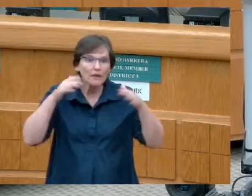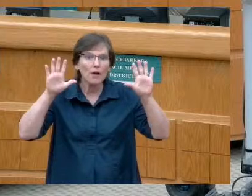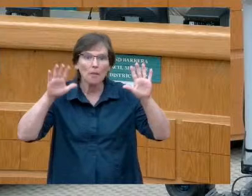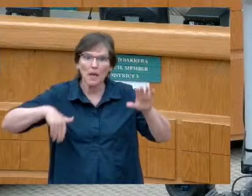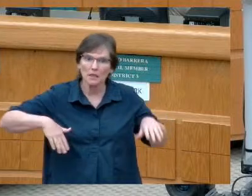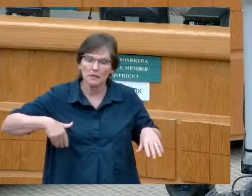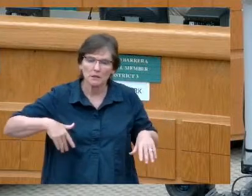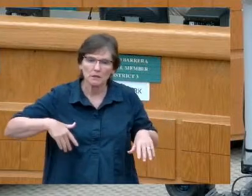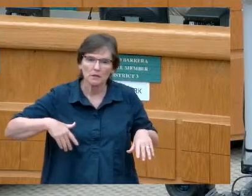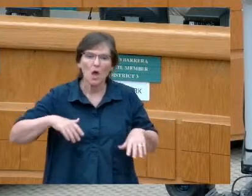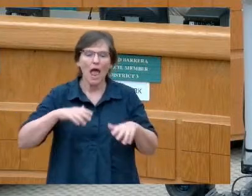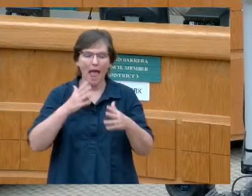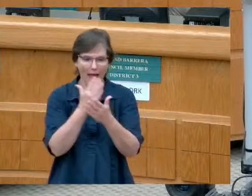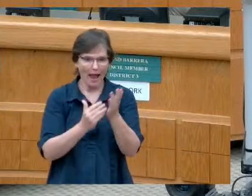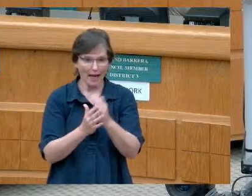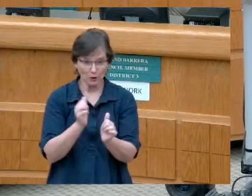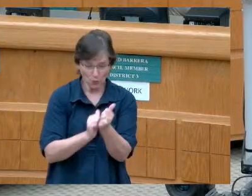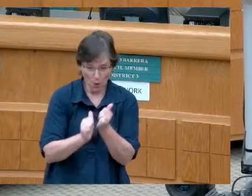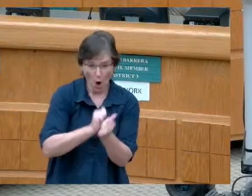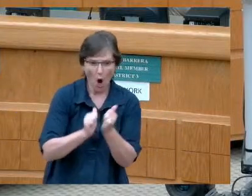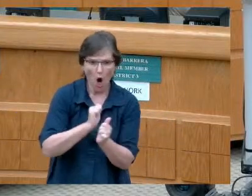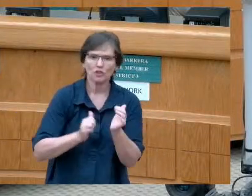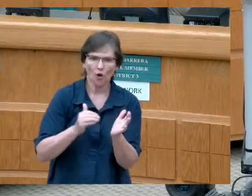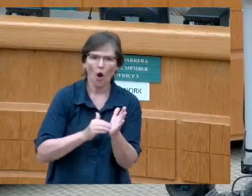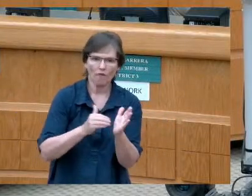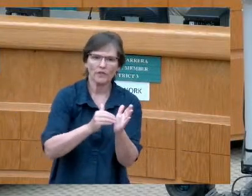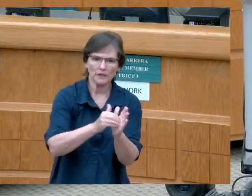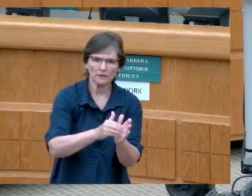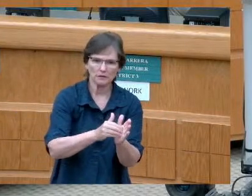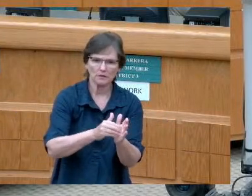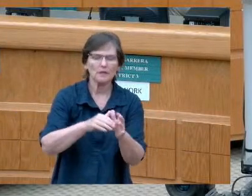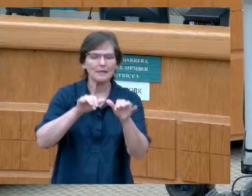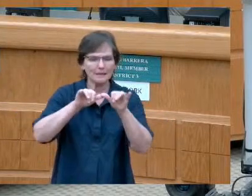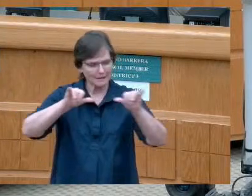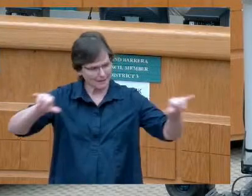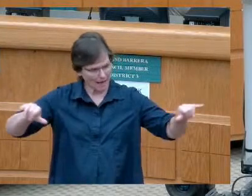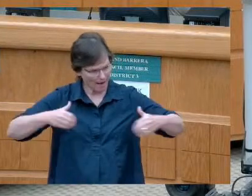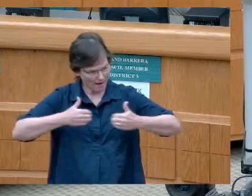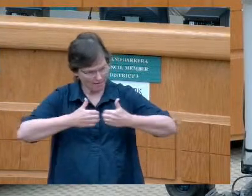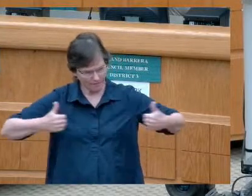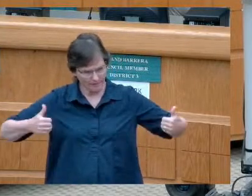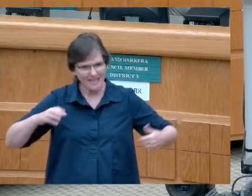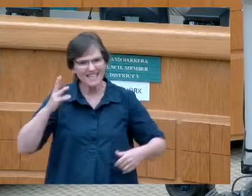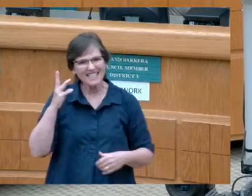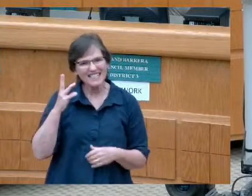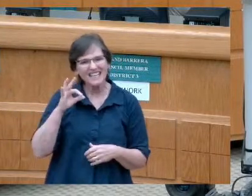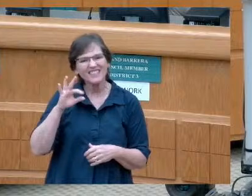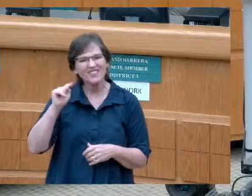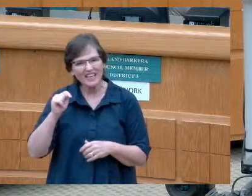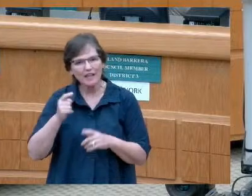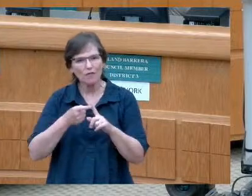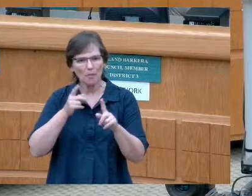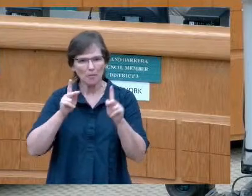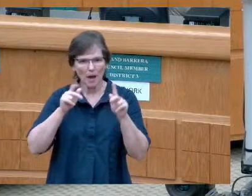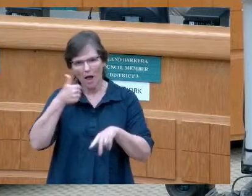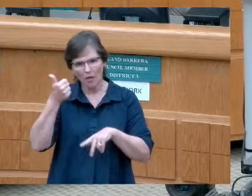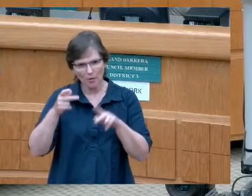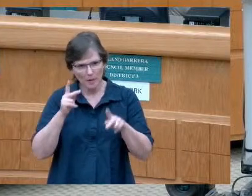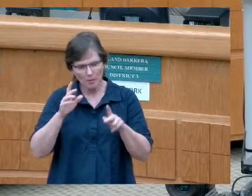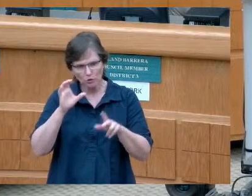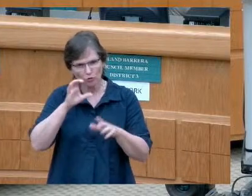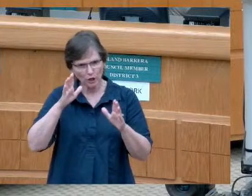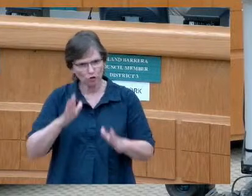home. Social distance at least 6 feet from strangers. Don't touch your eyes, nose, and mouth with dirty hands.